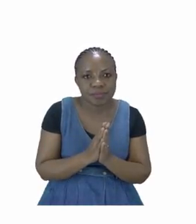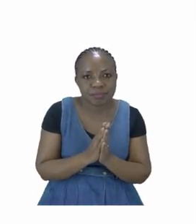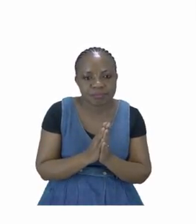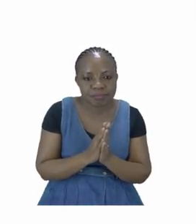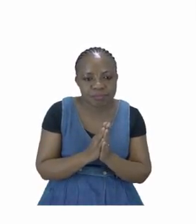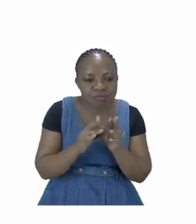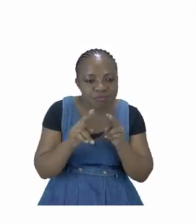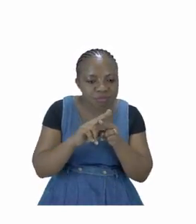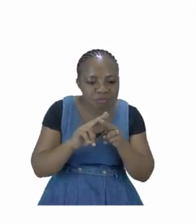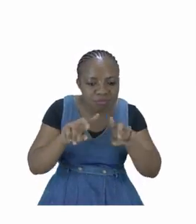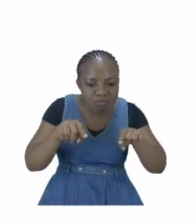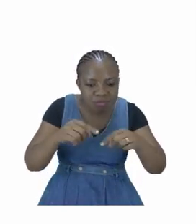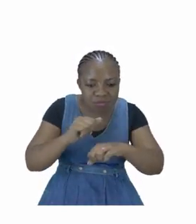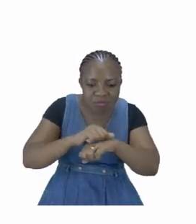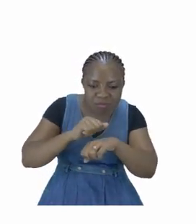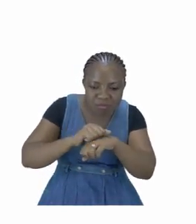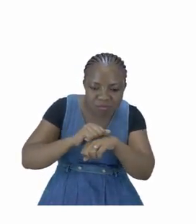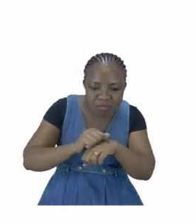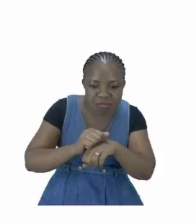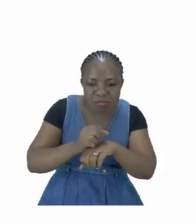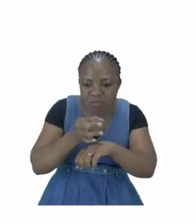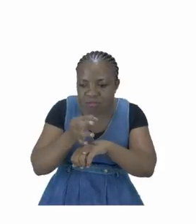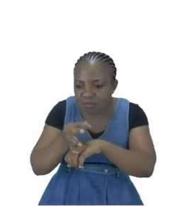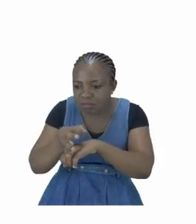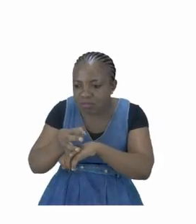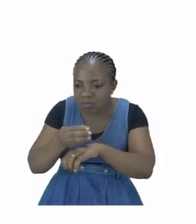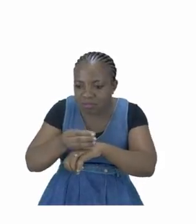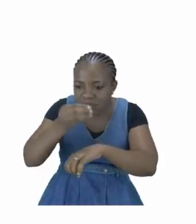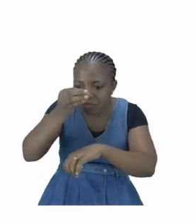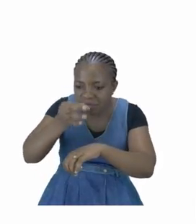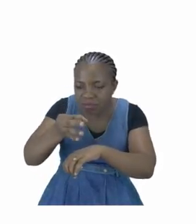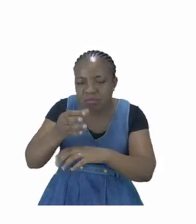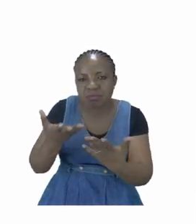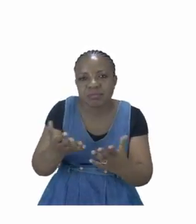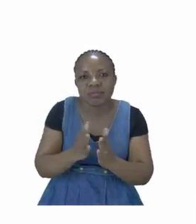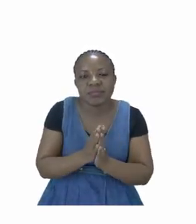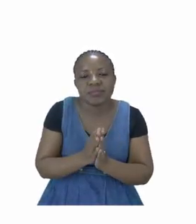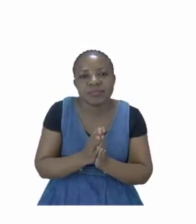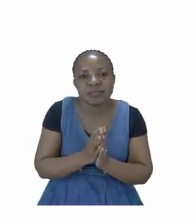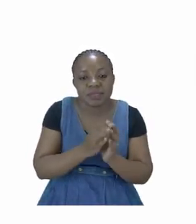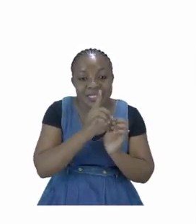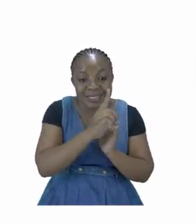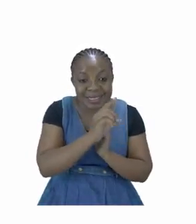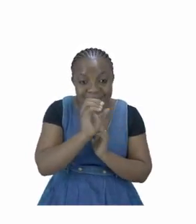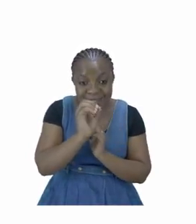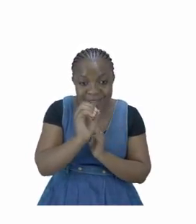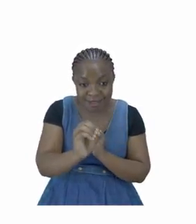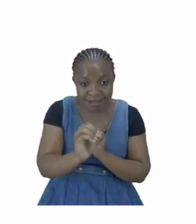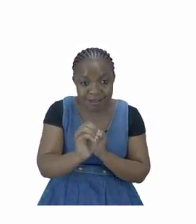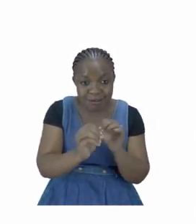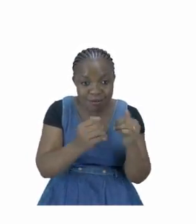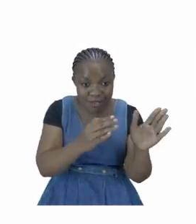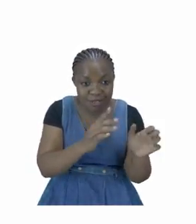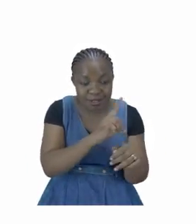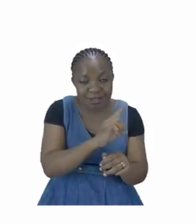confused, and we're going to start where the 10 is. Now let us take a look at our counters.